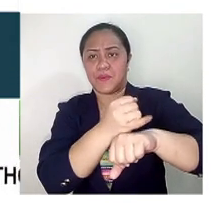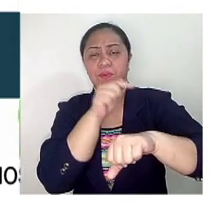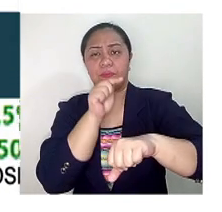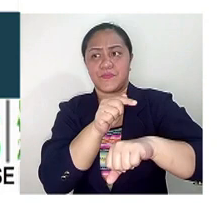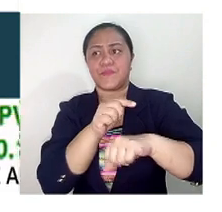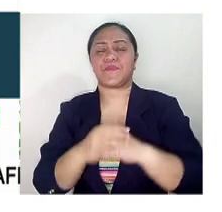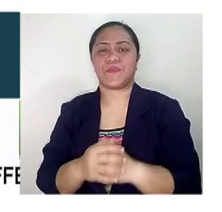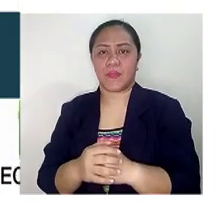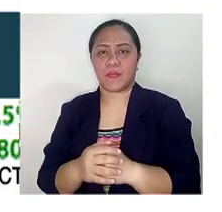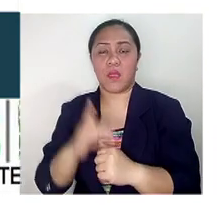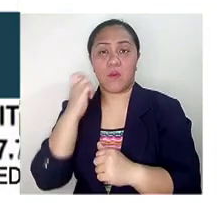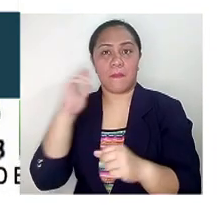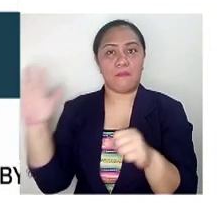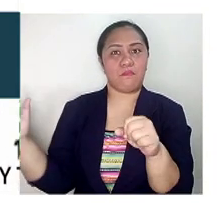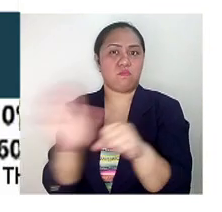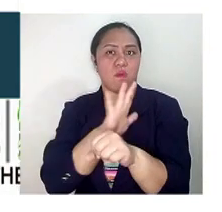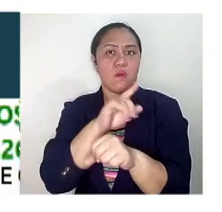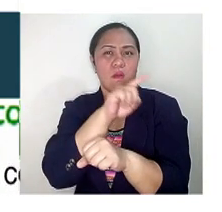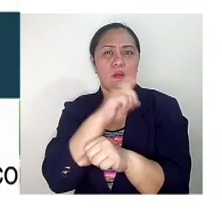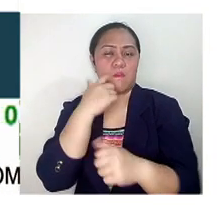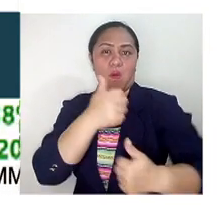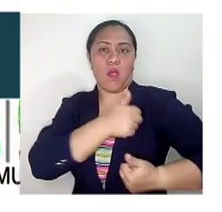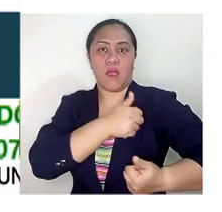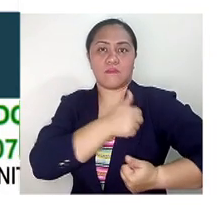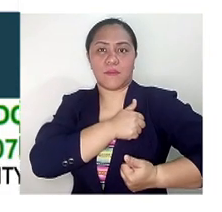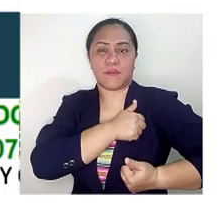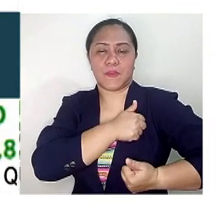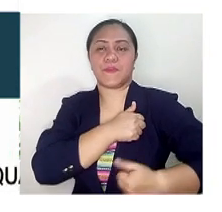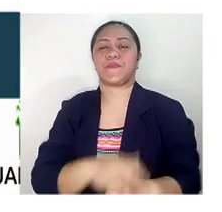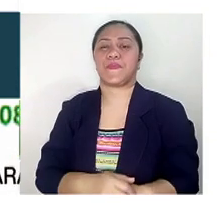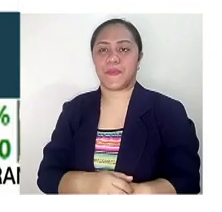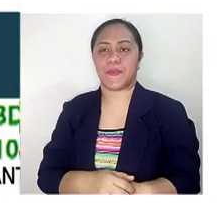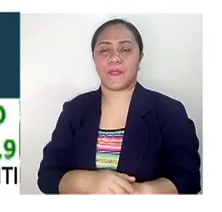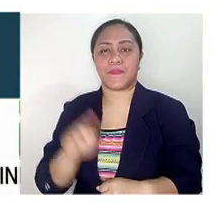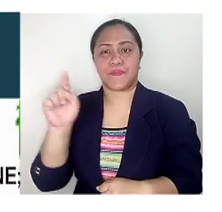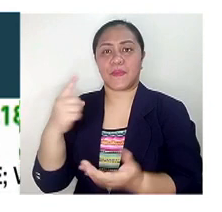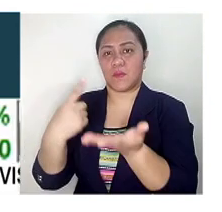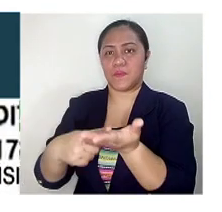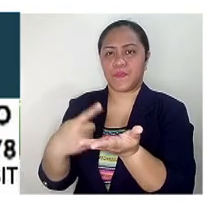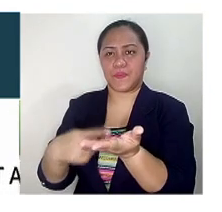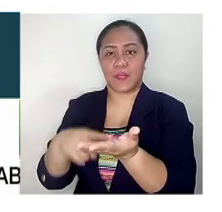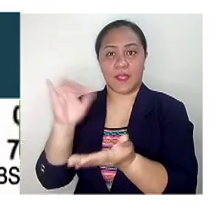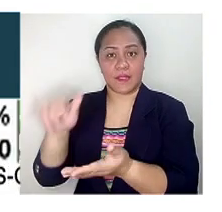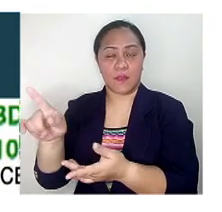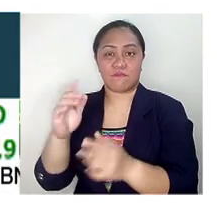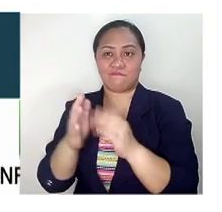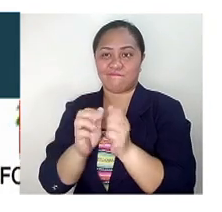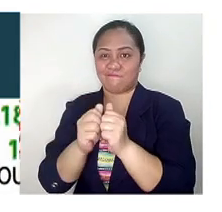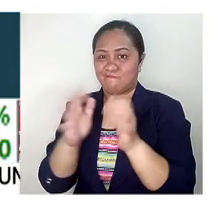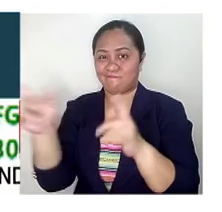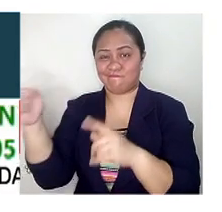into full-blown military bases. Mm. Of course, we can't talk about this without talking about China's relationship